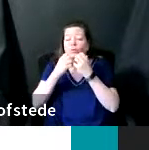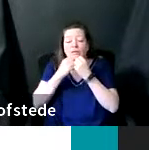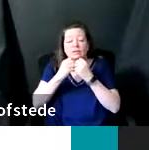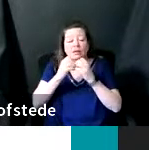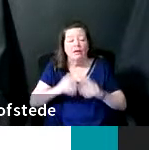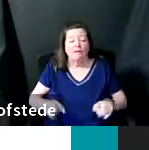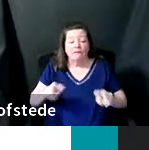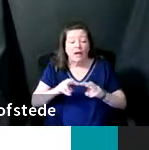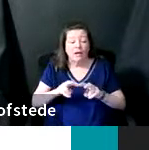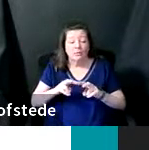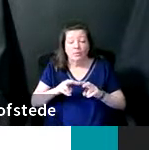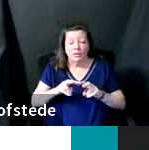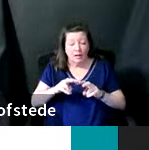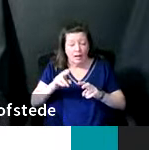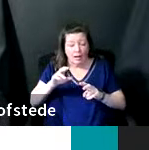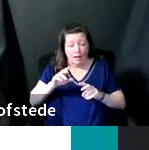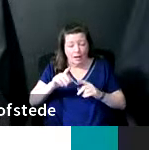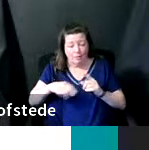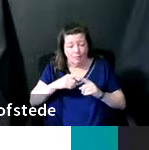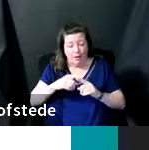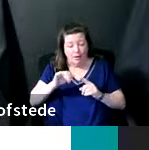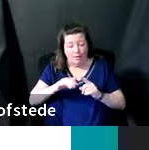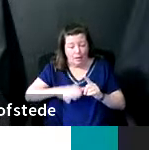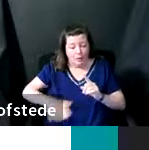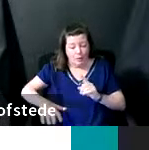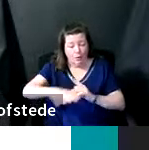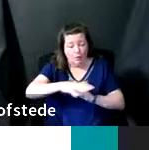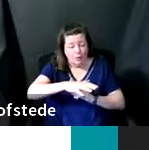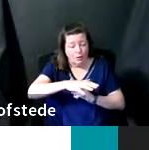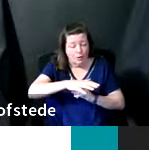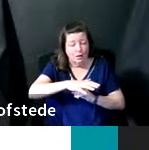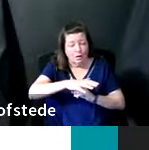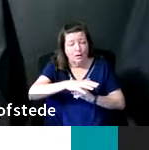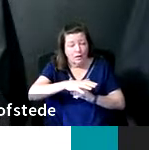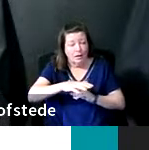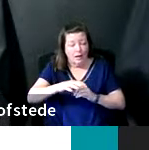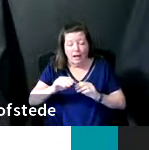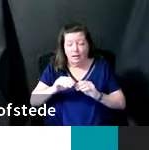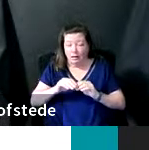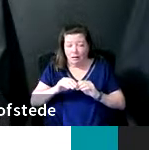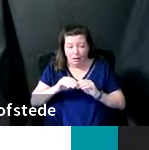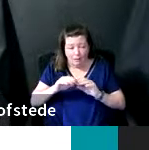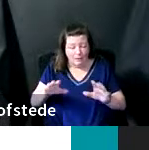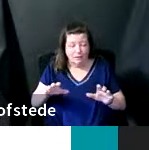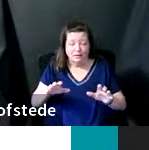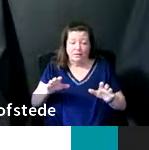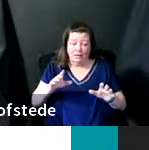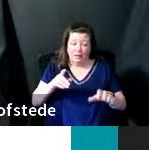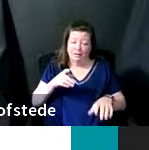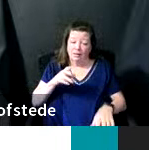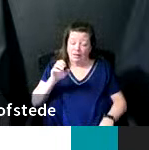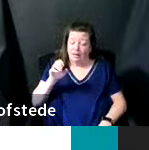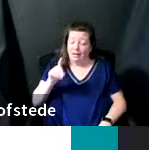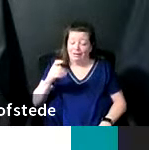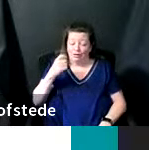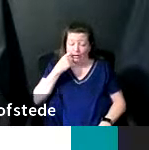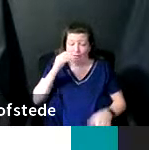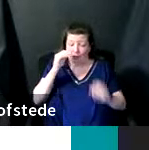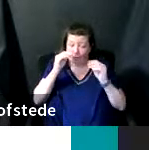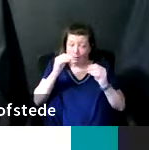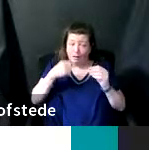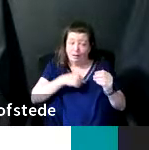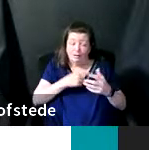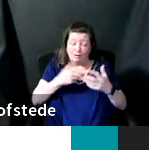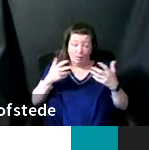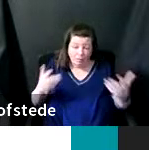corridor and the areas around it, Ed obviously just did a master class in that. And so